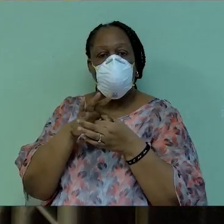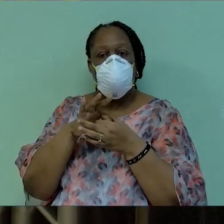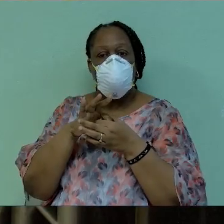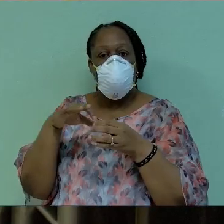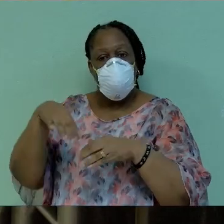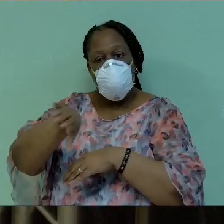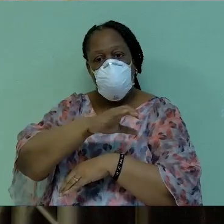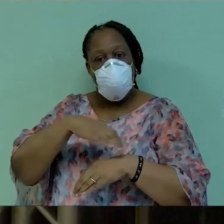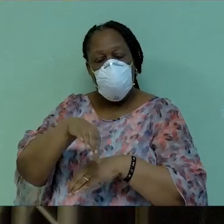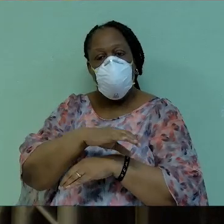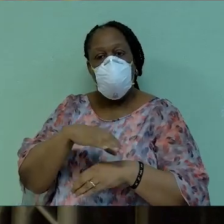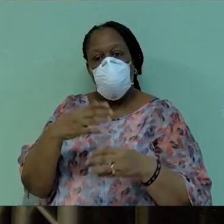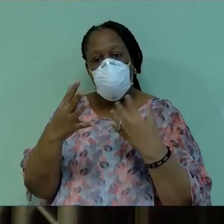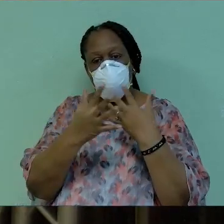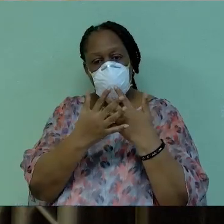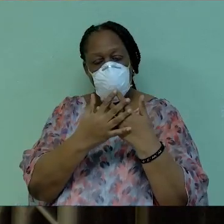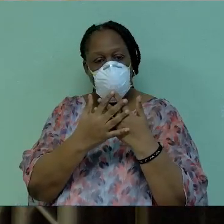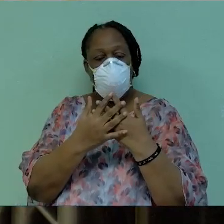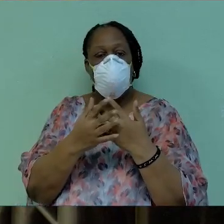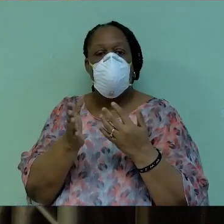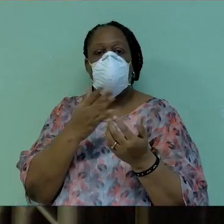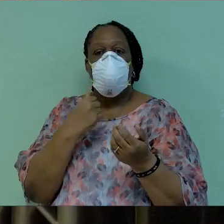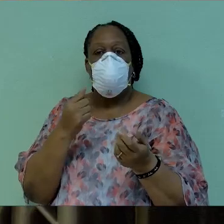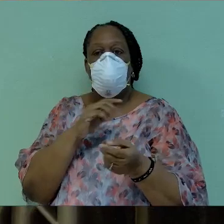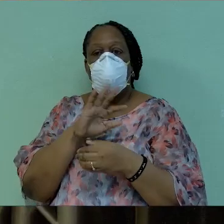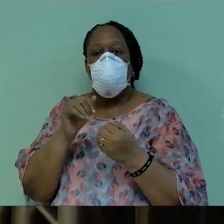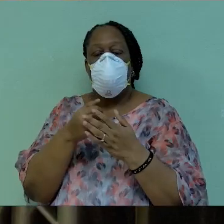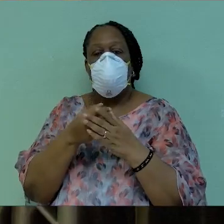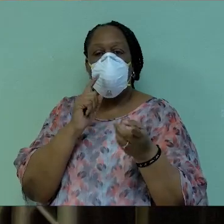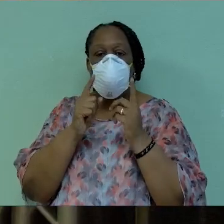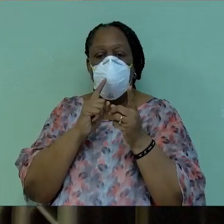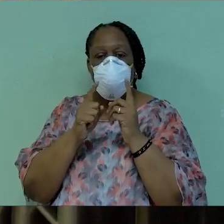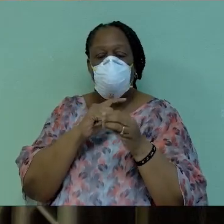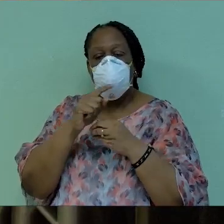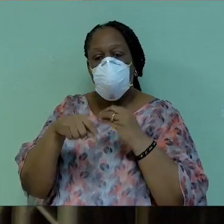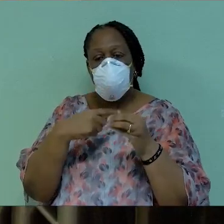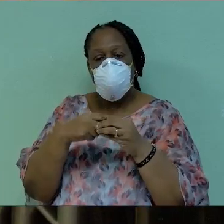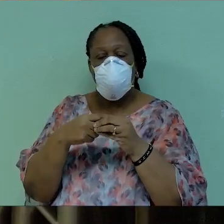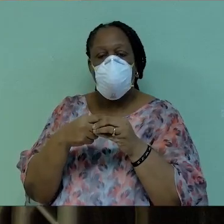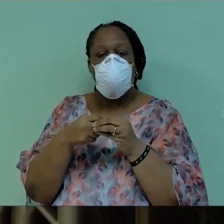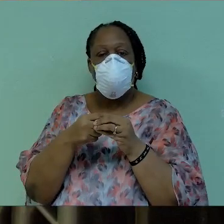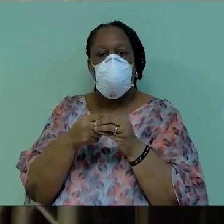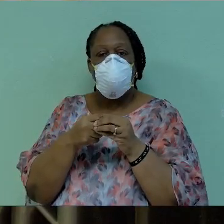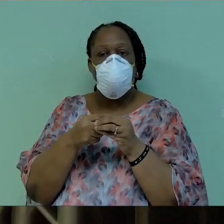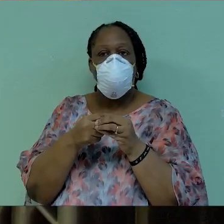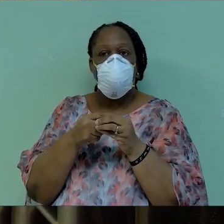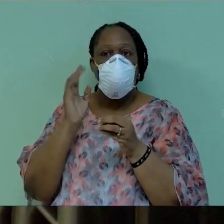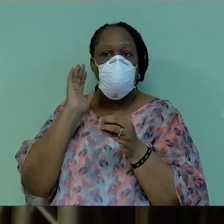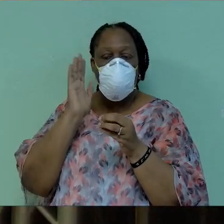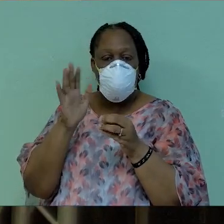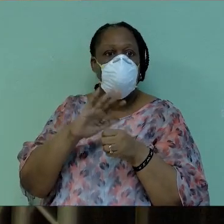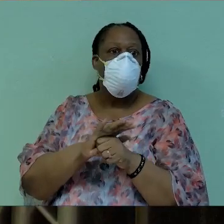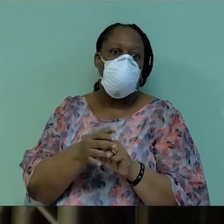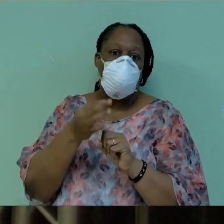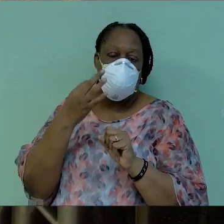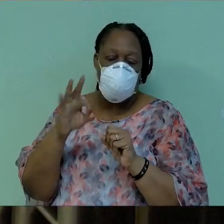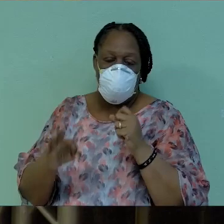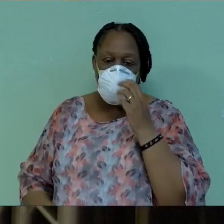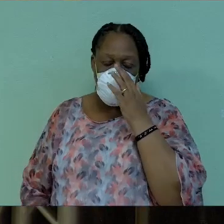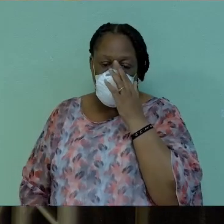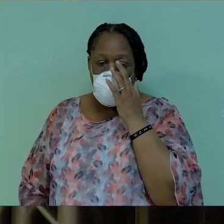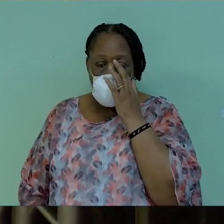region. And the major discussion from that video conference was the COVID-19.